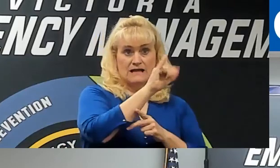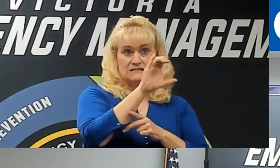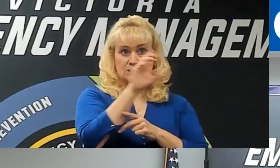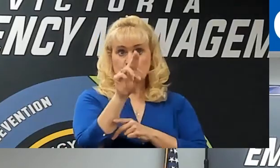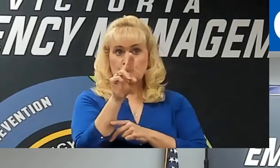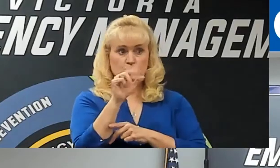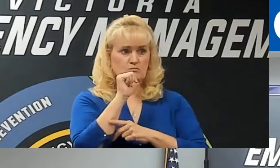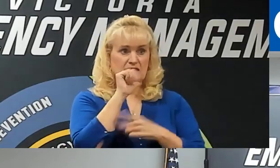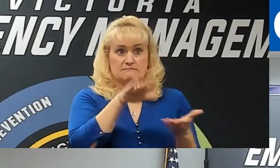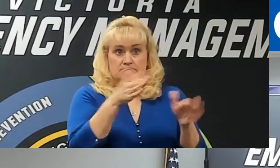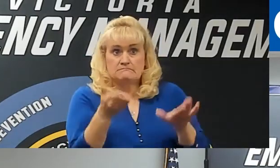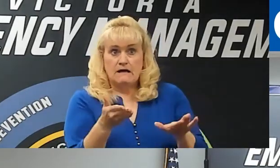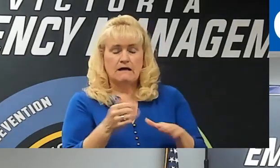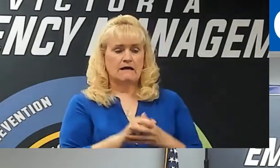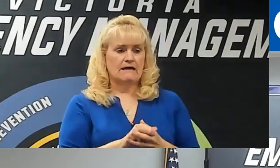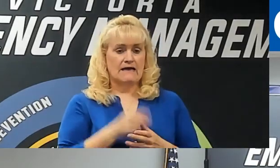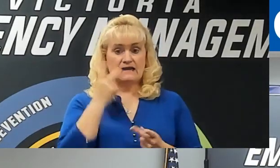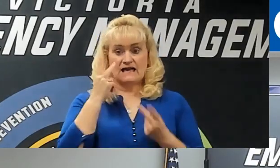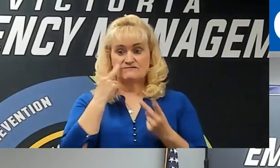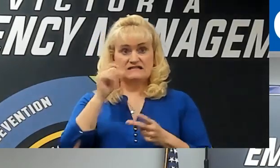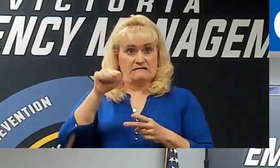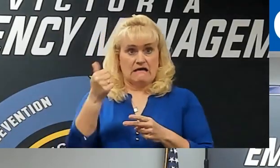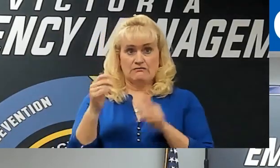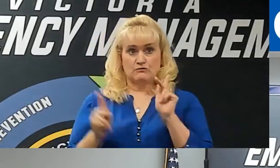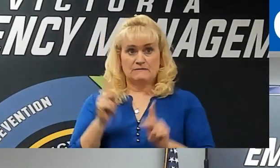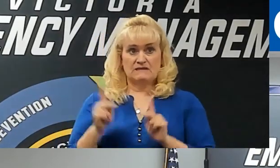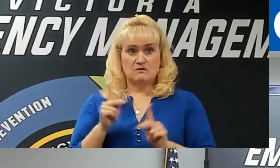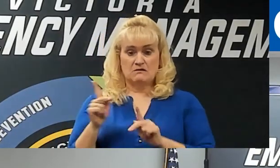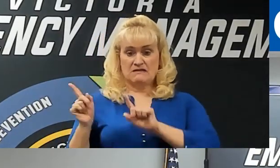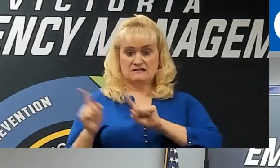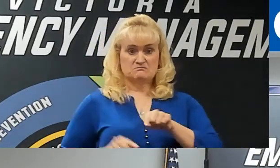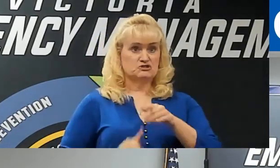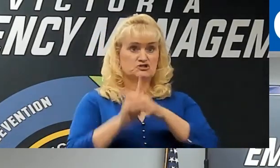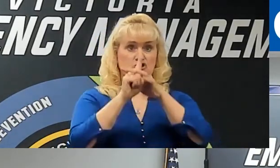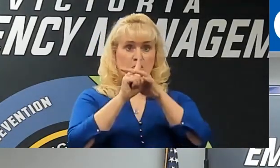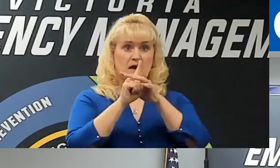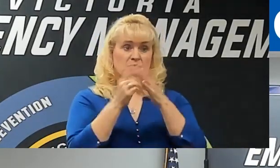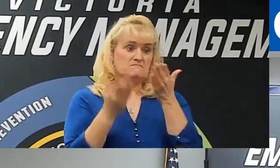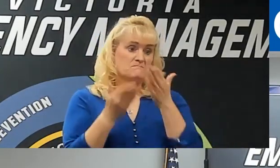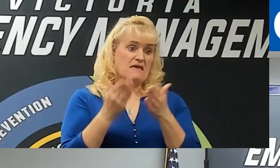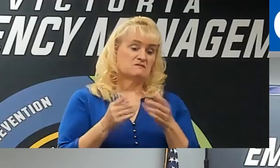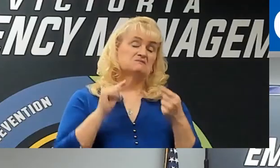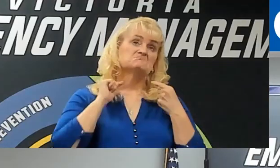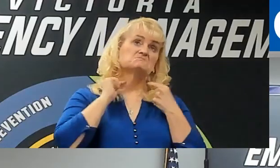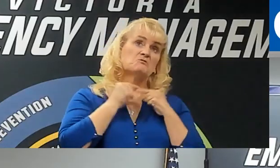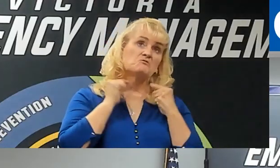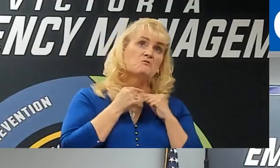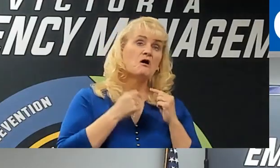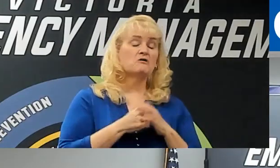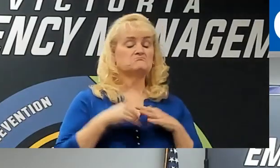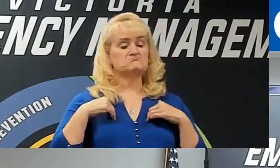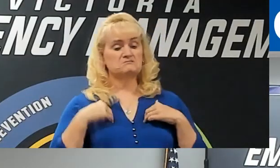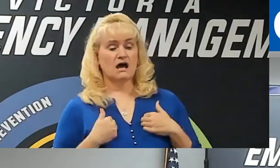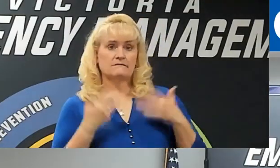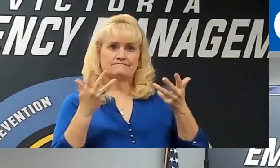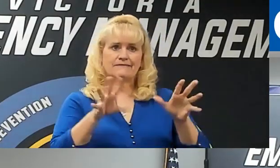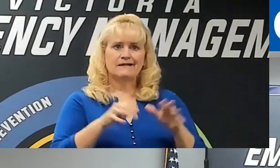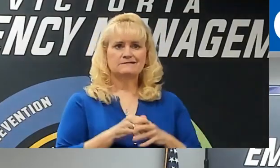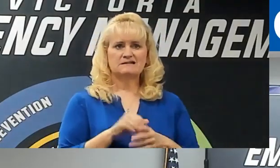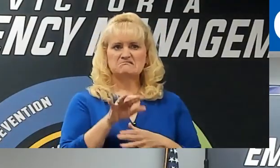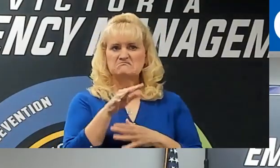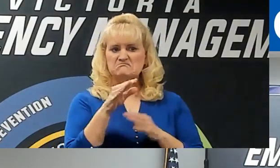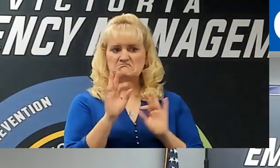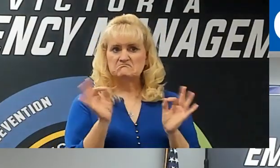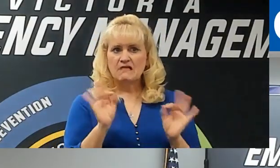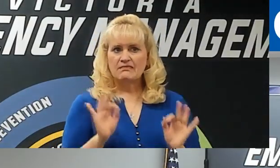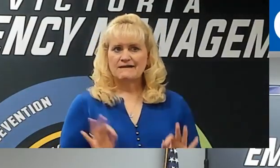have had the disease that only have fatigue and maybe a mild sore throat. So it's completely variable and it's hard to know.